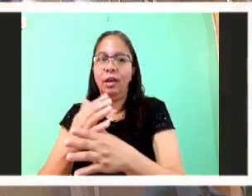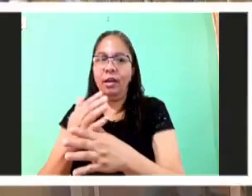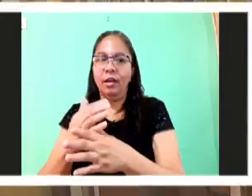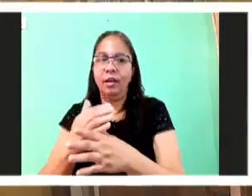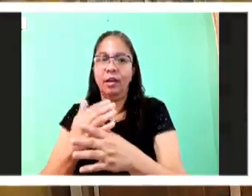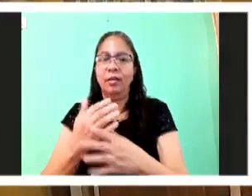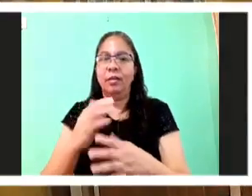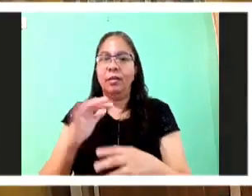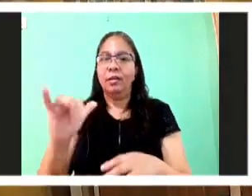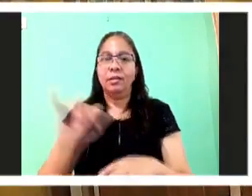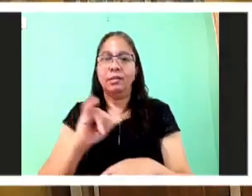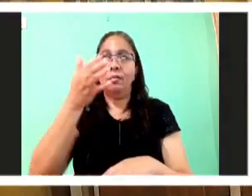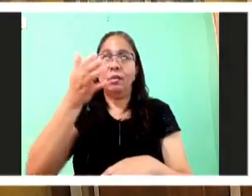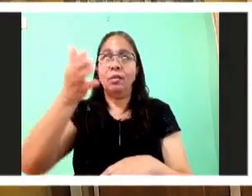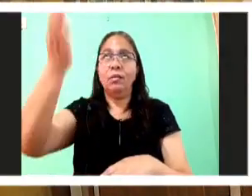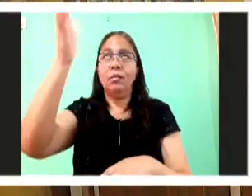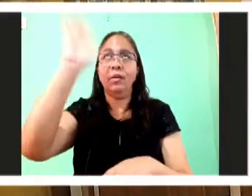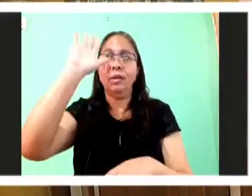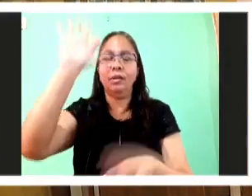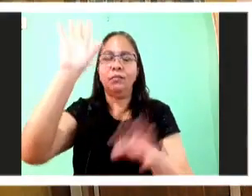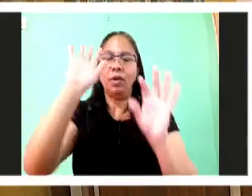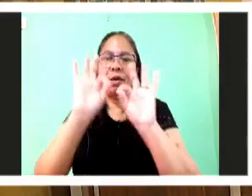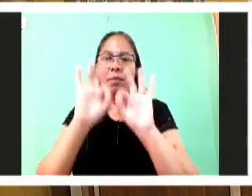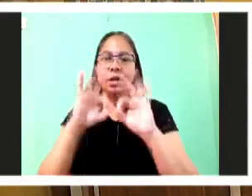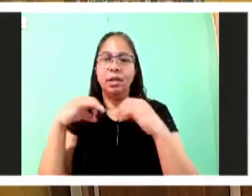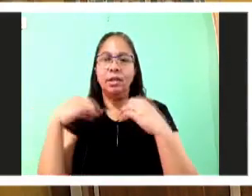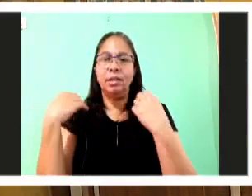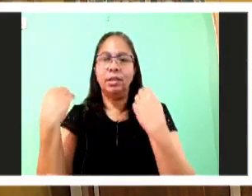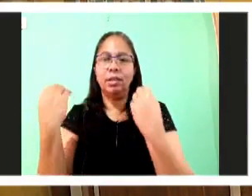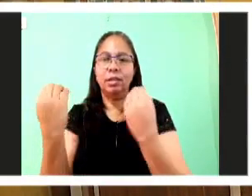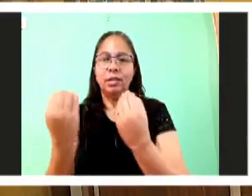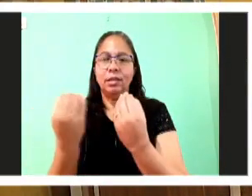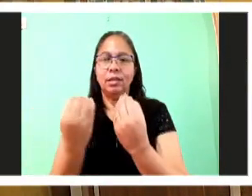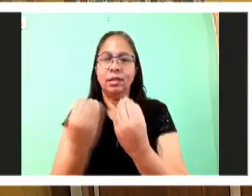share as God's own family.